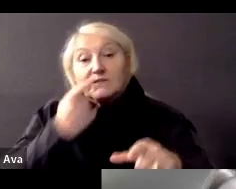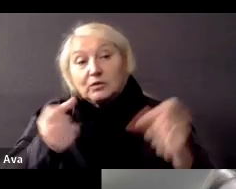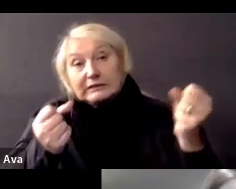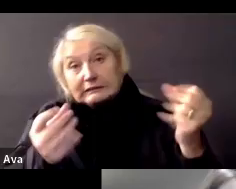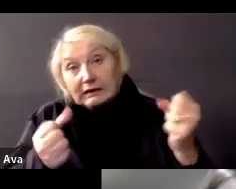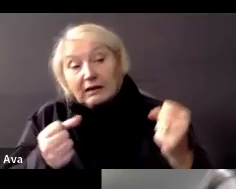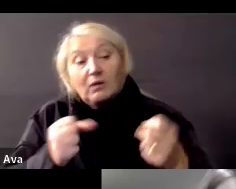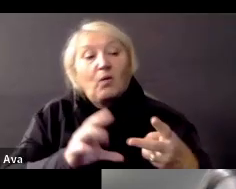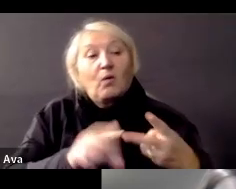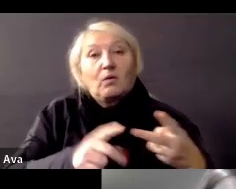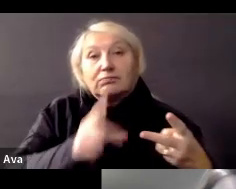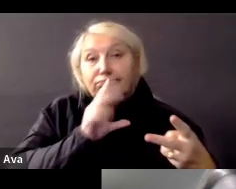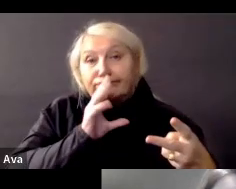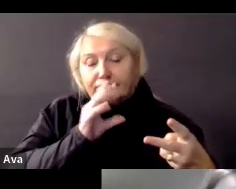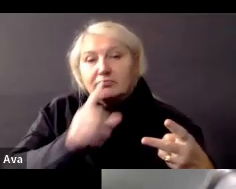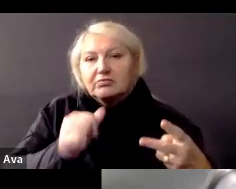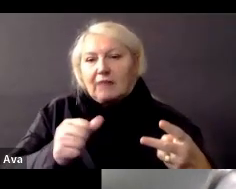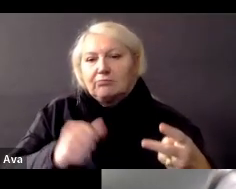speak your question.